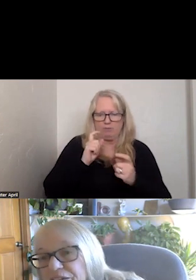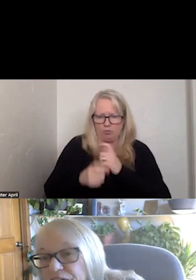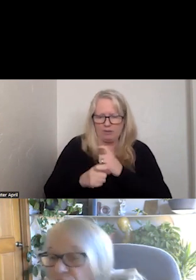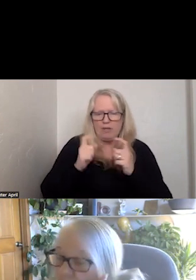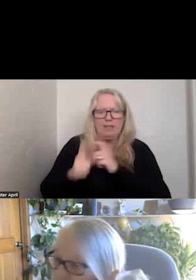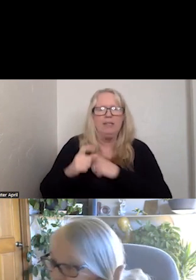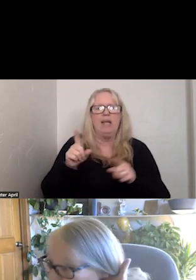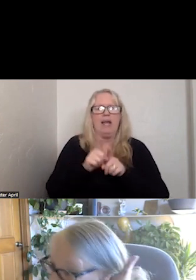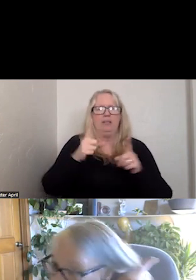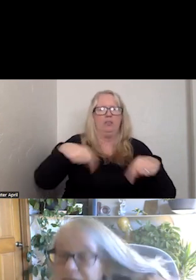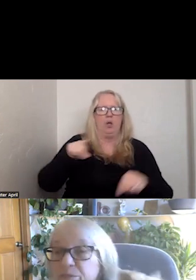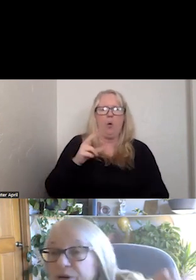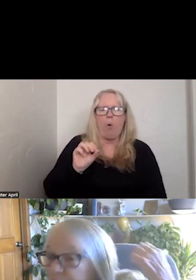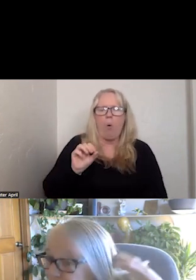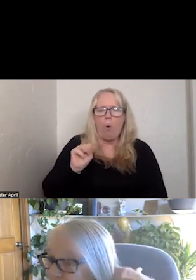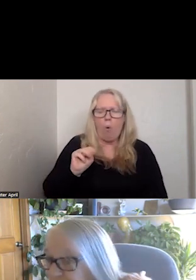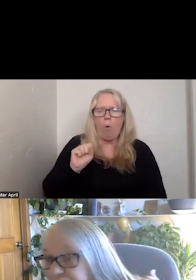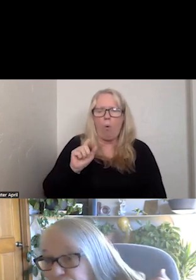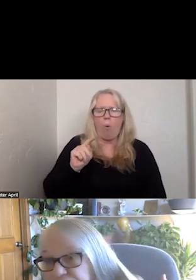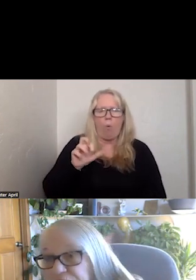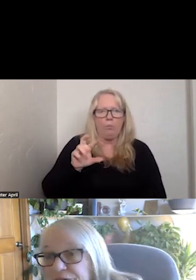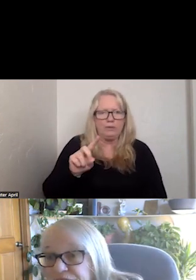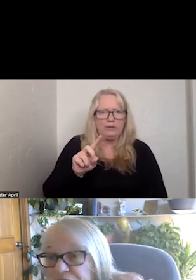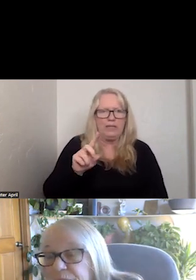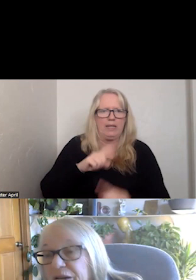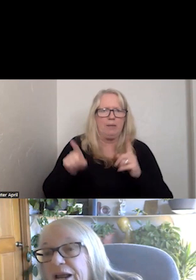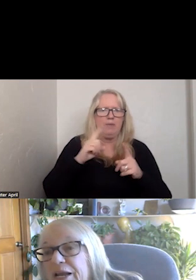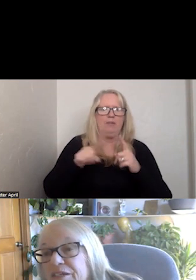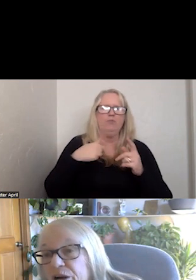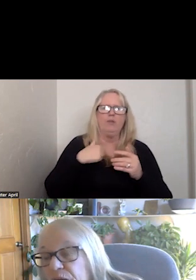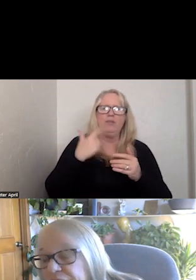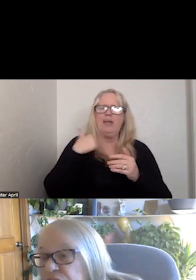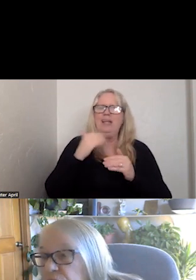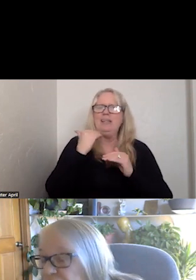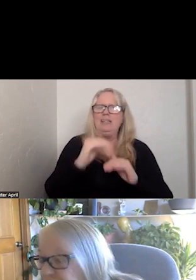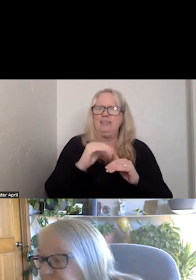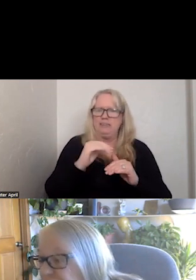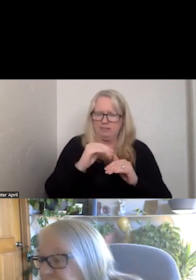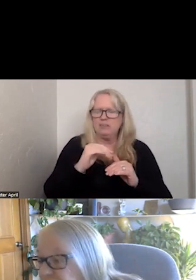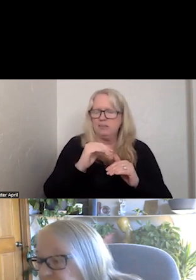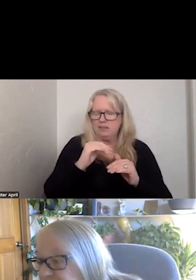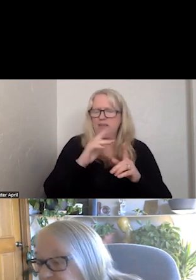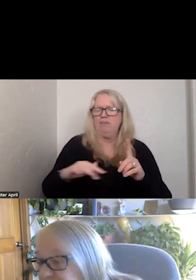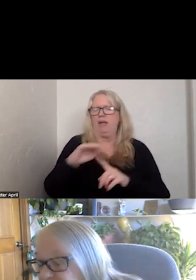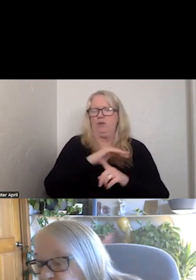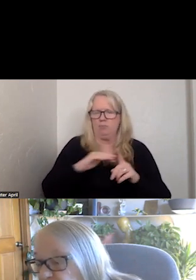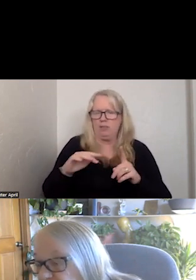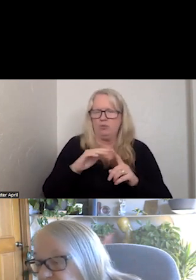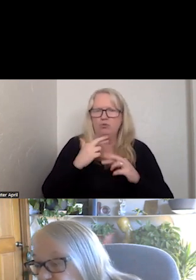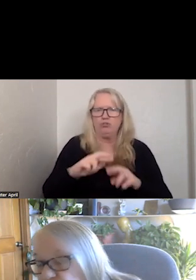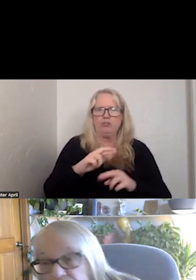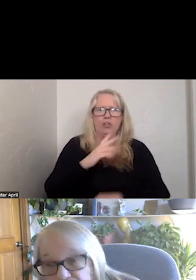as you guys know, Olmsted is putting people in the least restrictive environment. So I've utilized that to get Access to